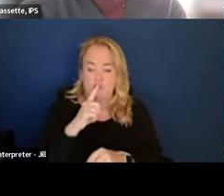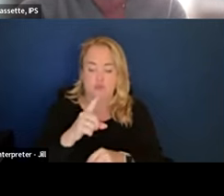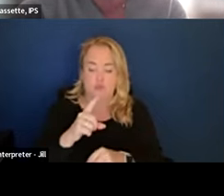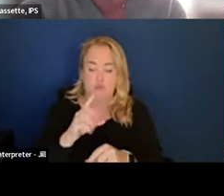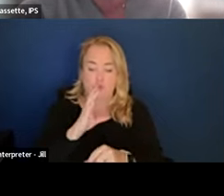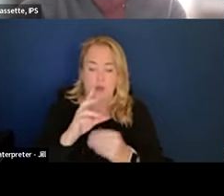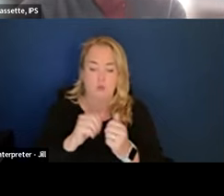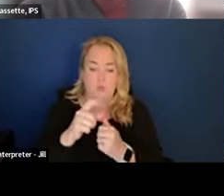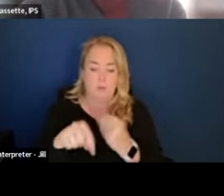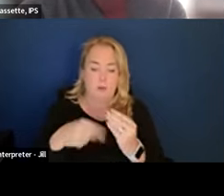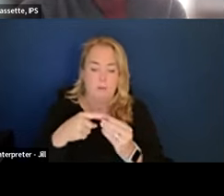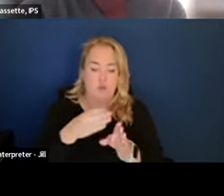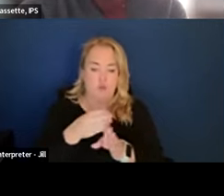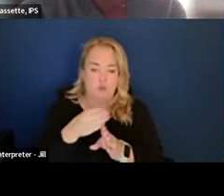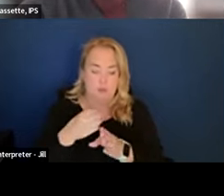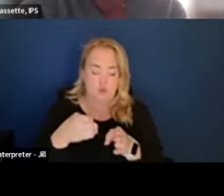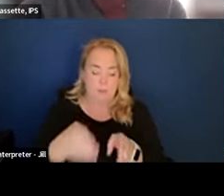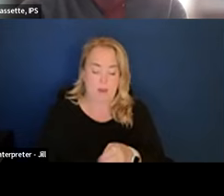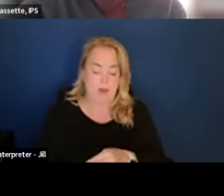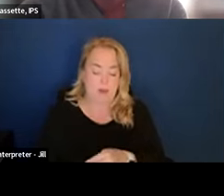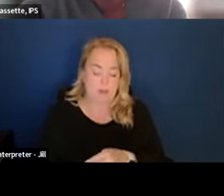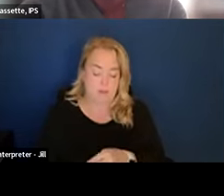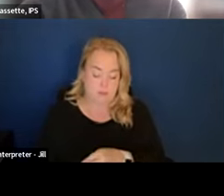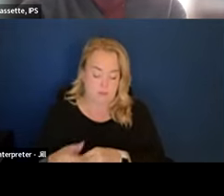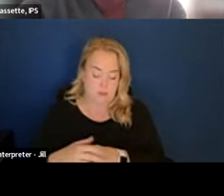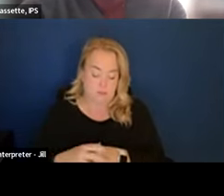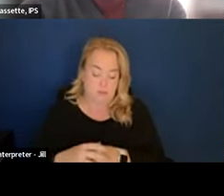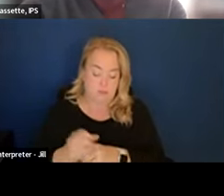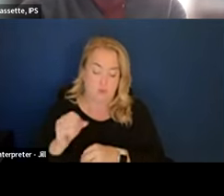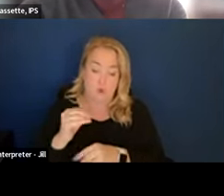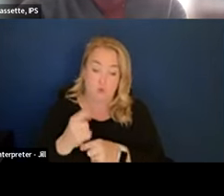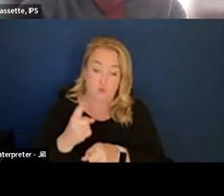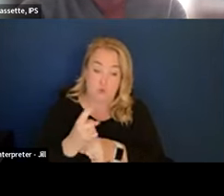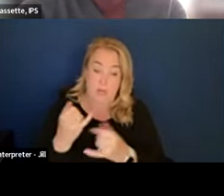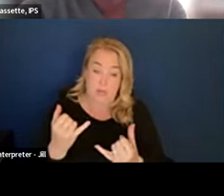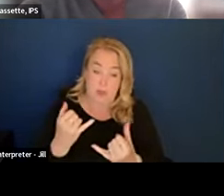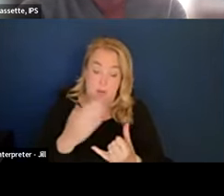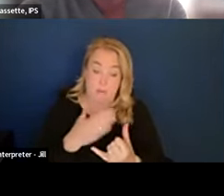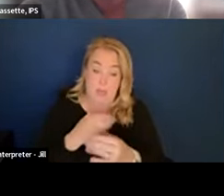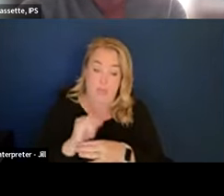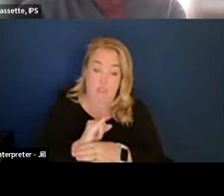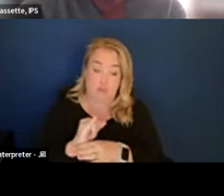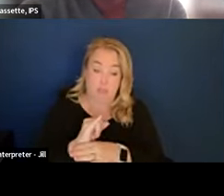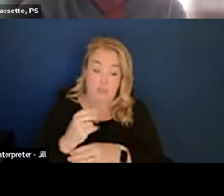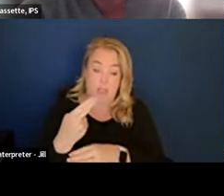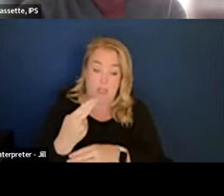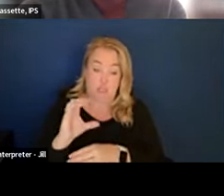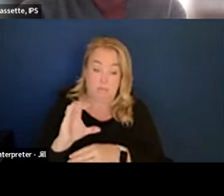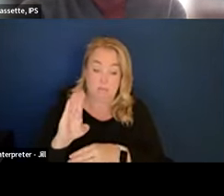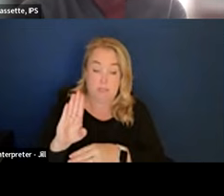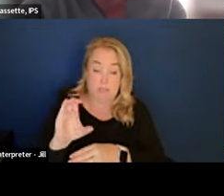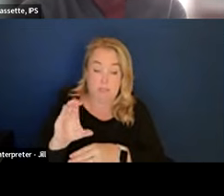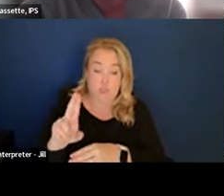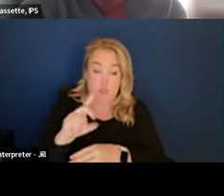career paths and getting kids through the career paths. Right now in my industry, if HBCU is graduating